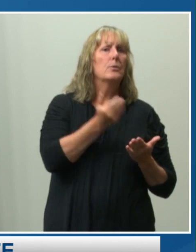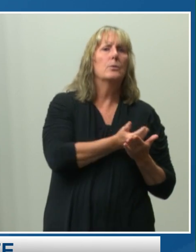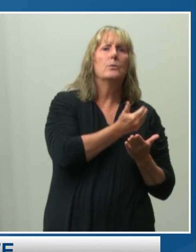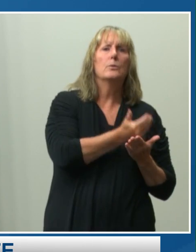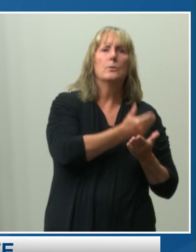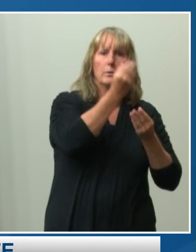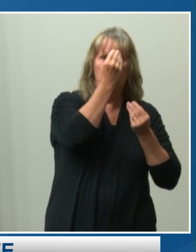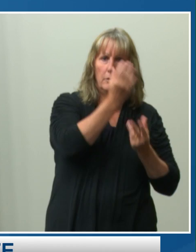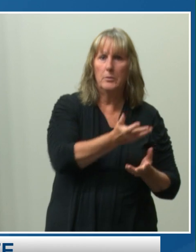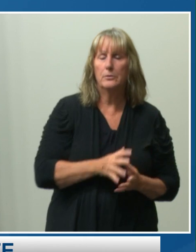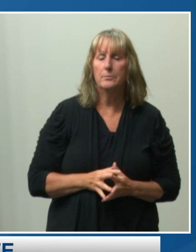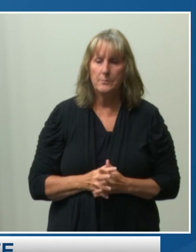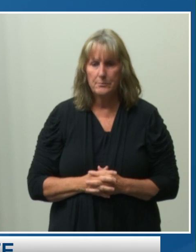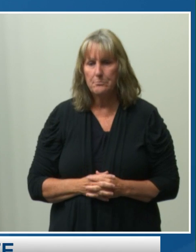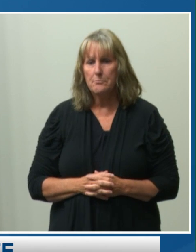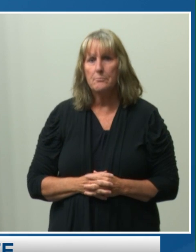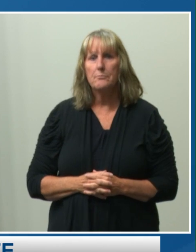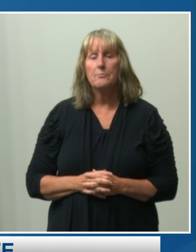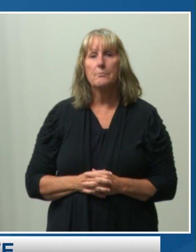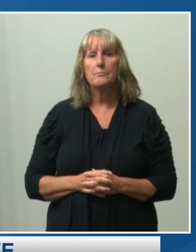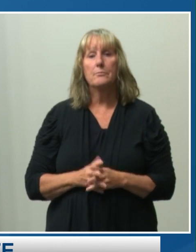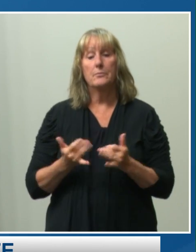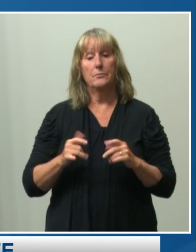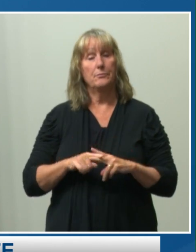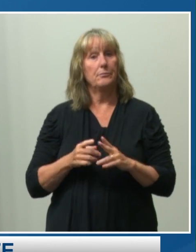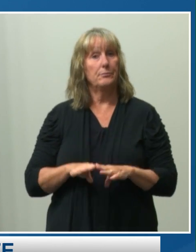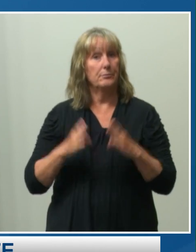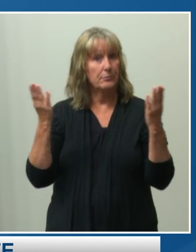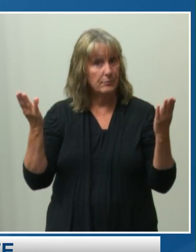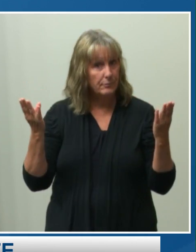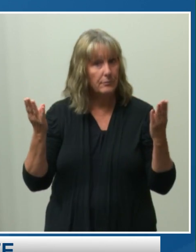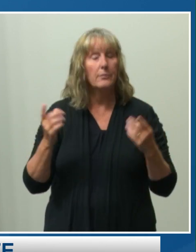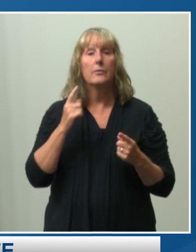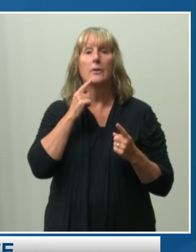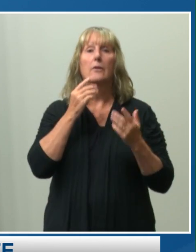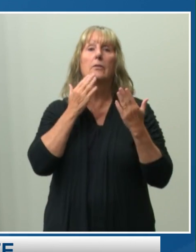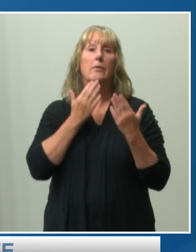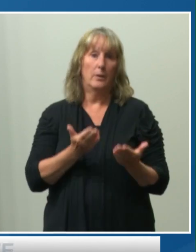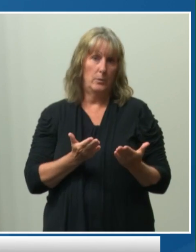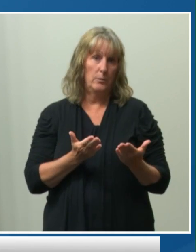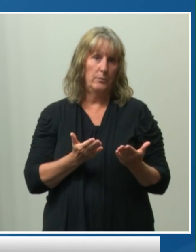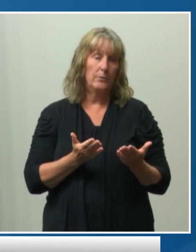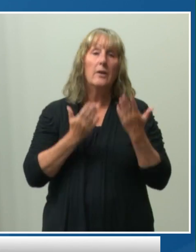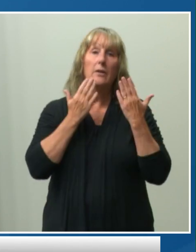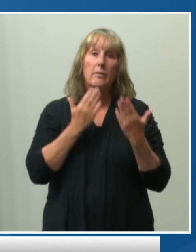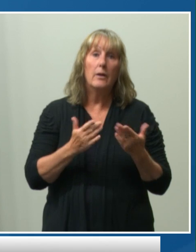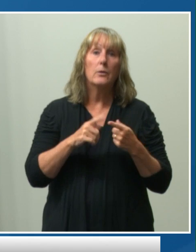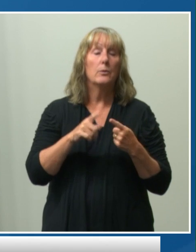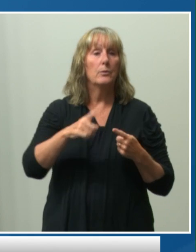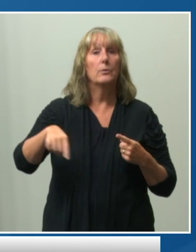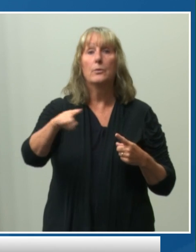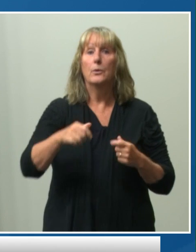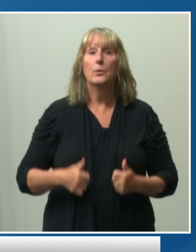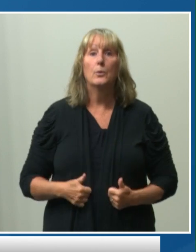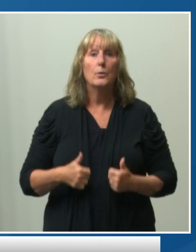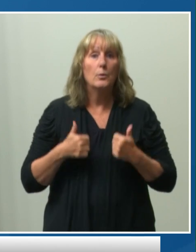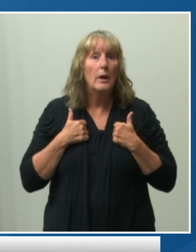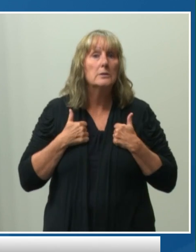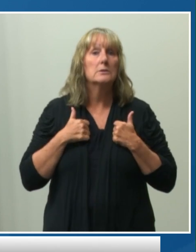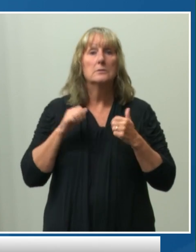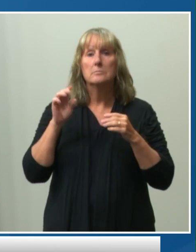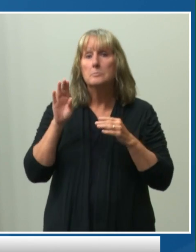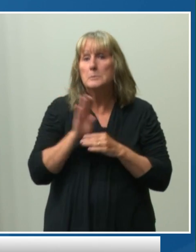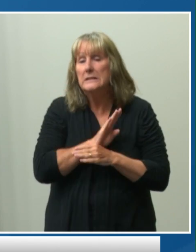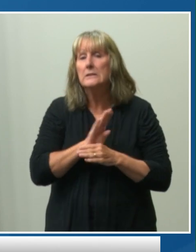local developments. I'd like to start off today by saying thank you. Thank you to our residents, our